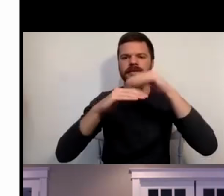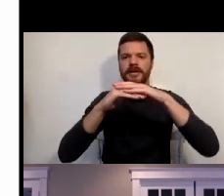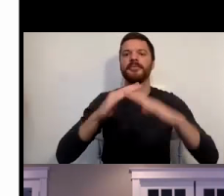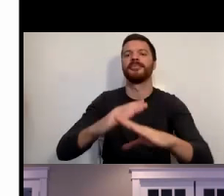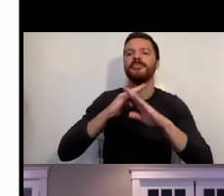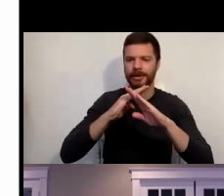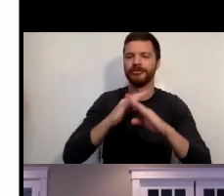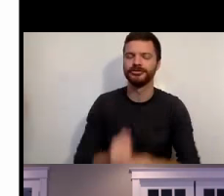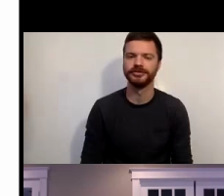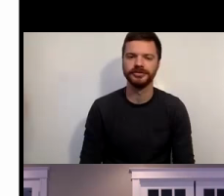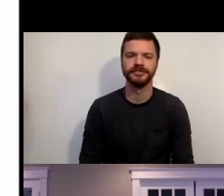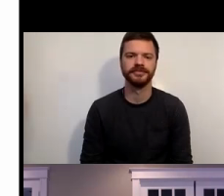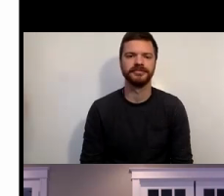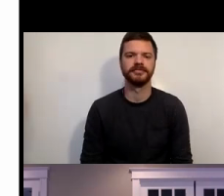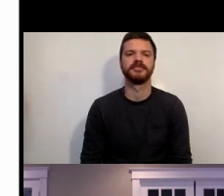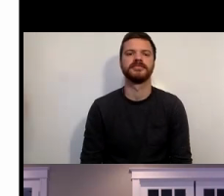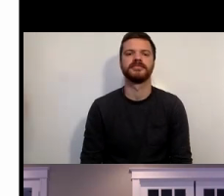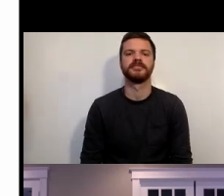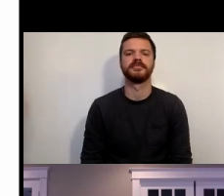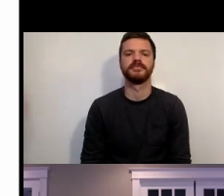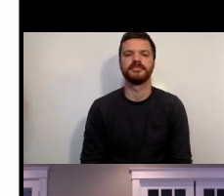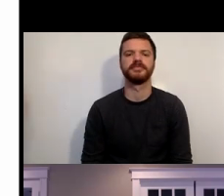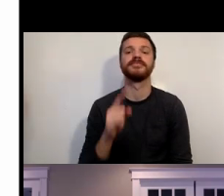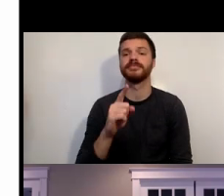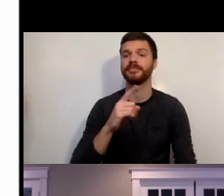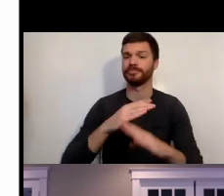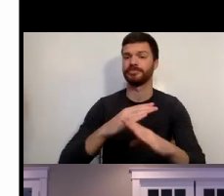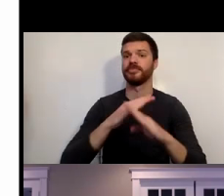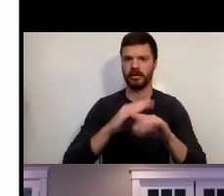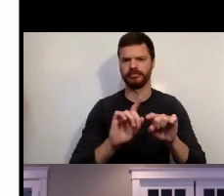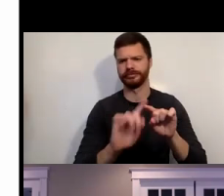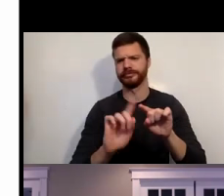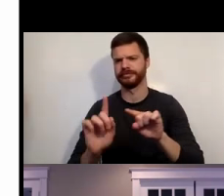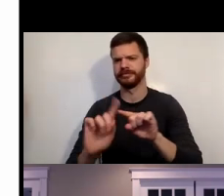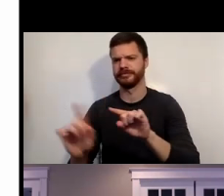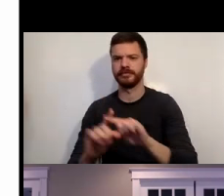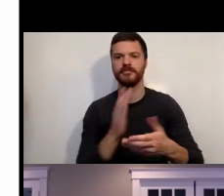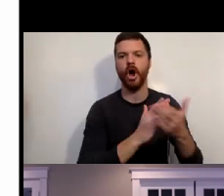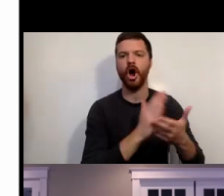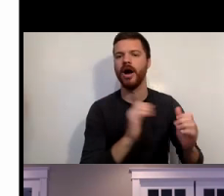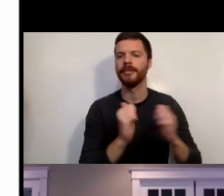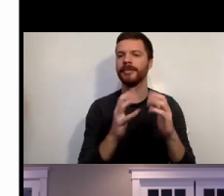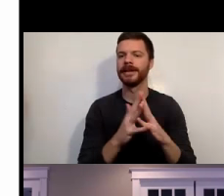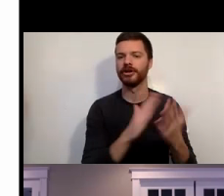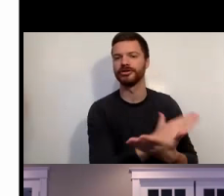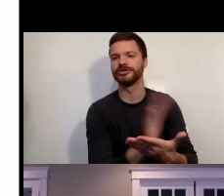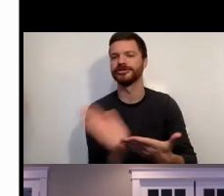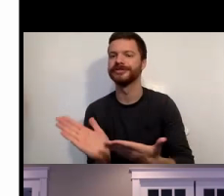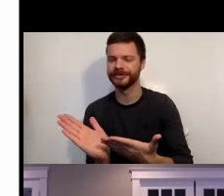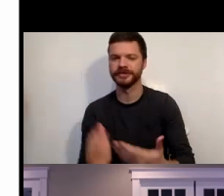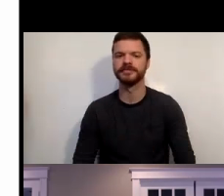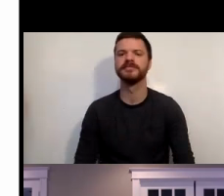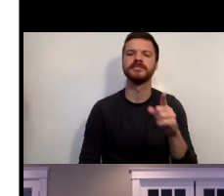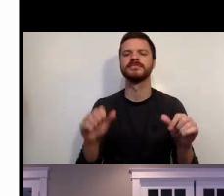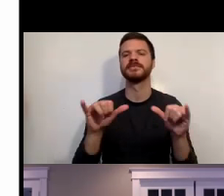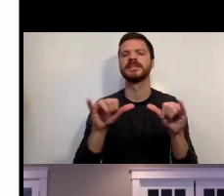address. We also know that these barriers stretch across multiple phases of implementation. This is based on a systematic review